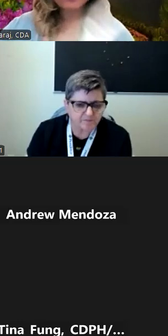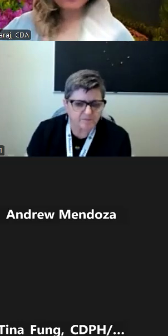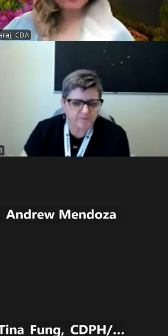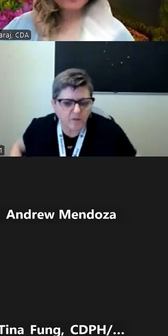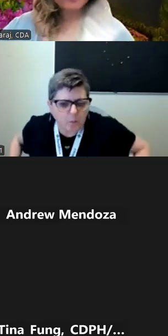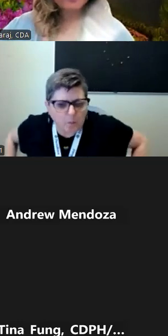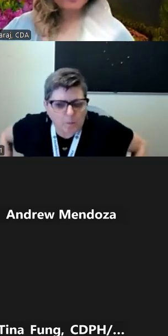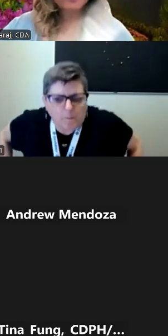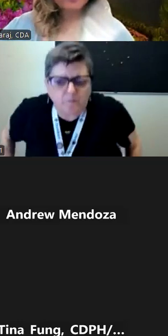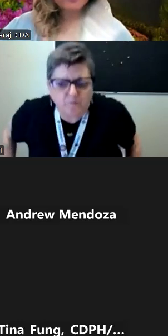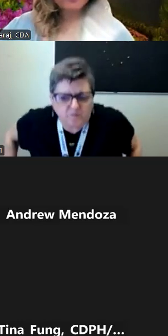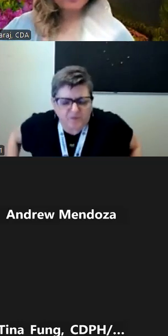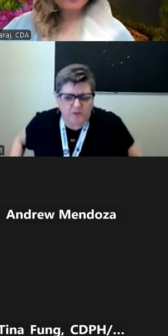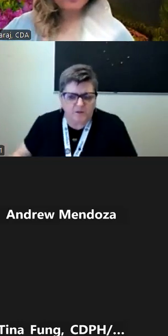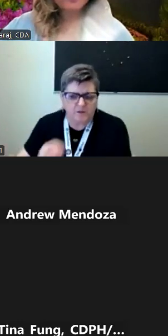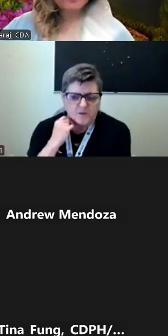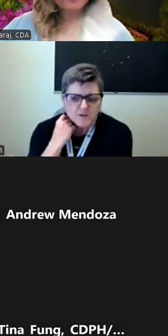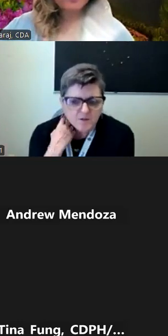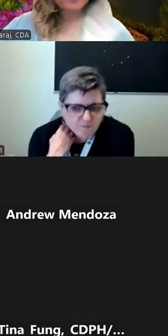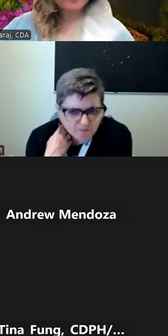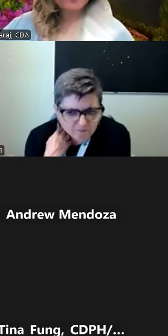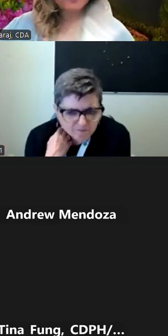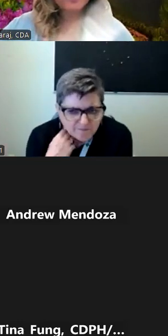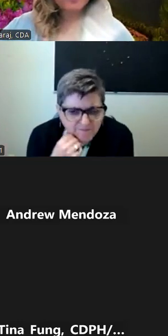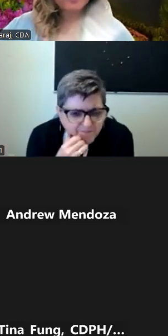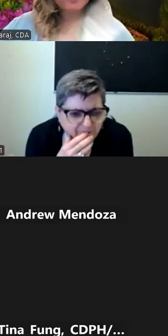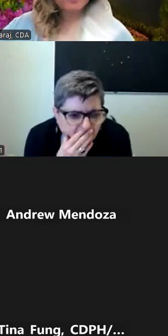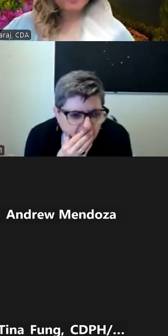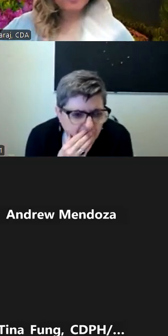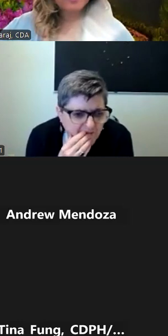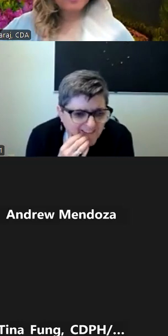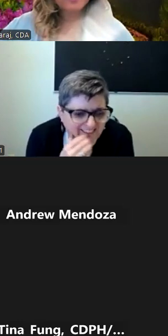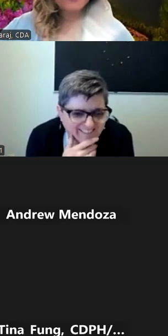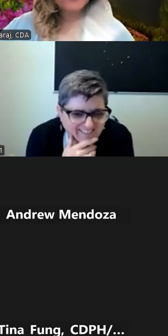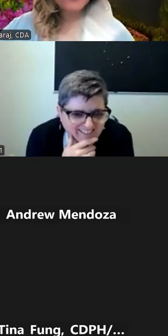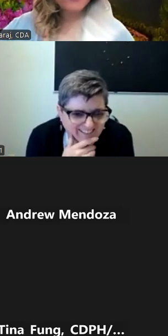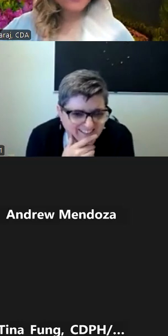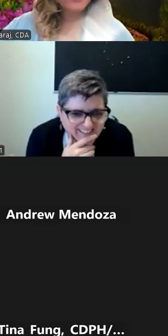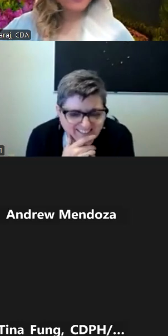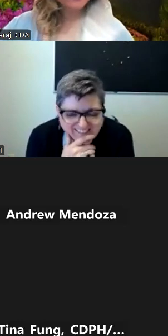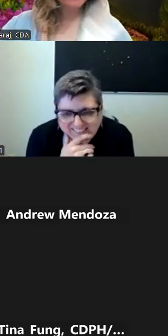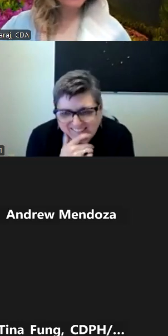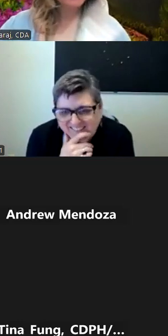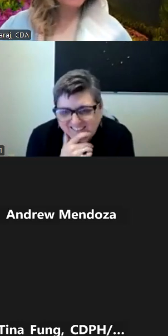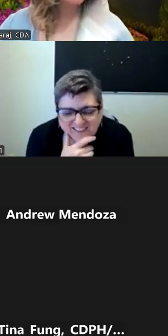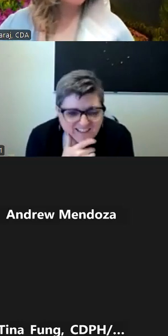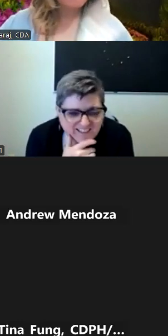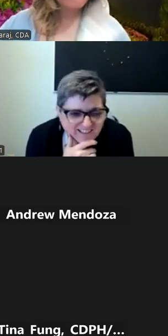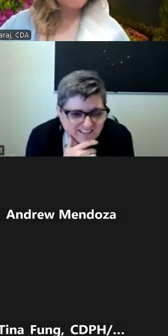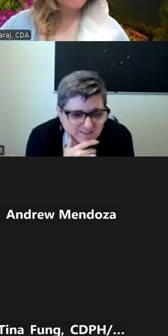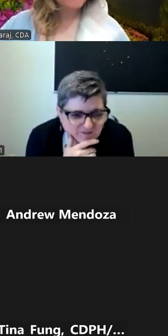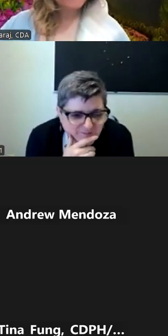Definitely. Thank you. You should just go listen to the recording. I felt like you said it just perfectly, Dr. Mobley. He did. Just transcribe